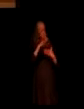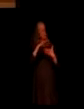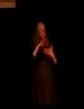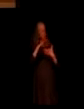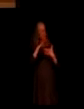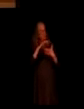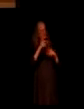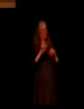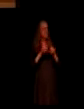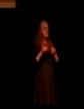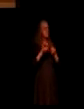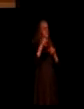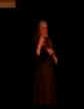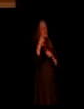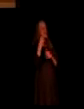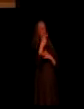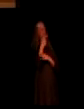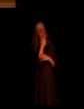all right, this